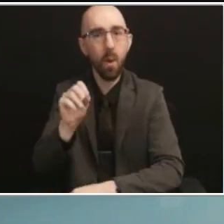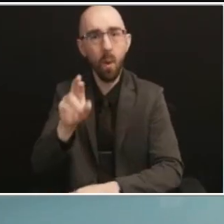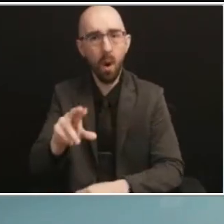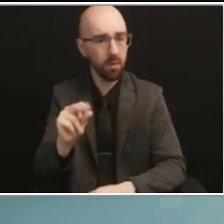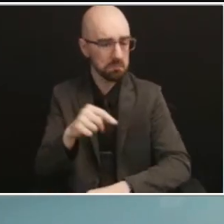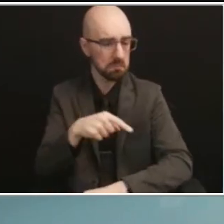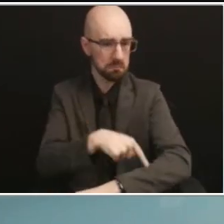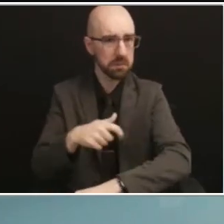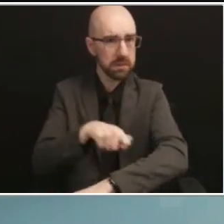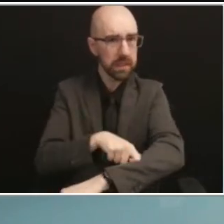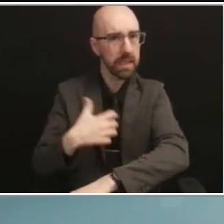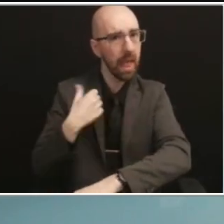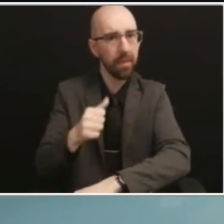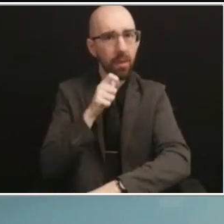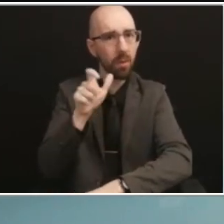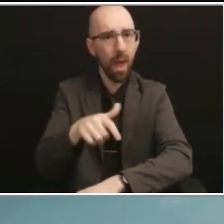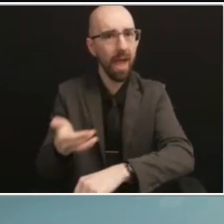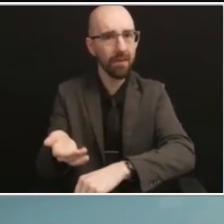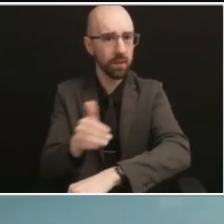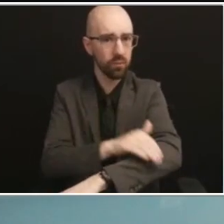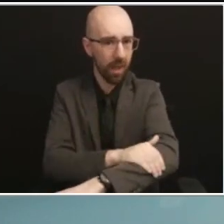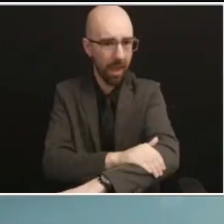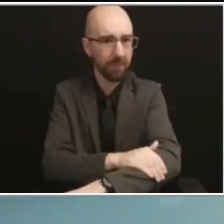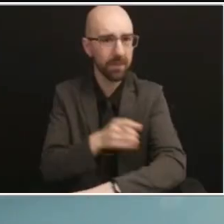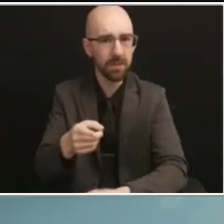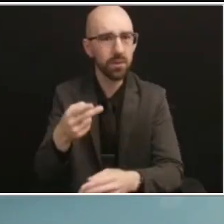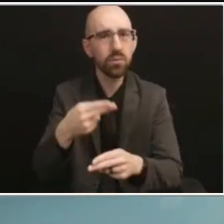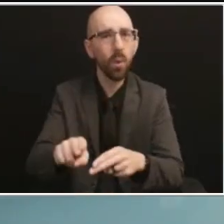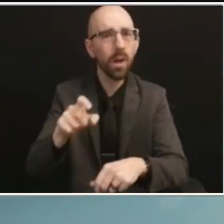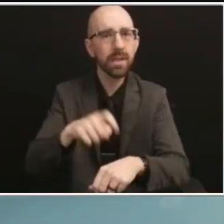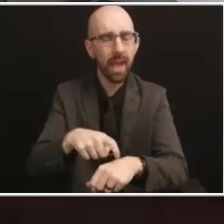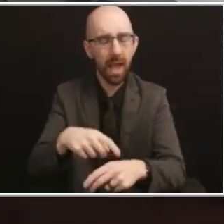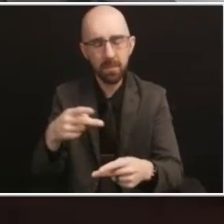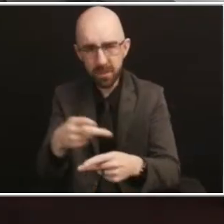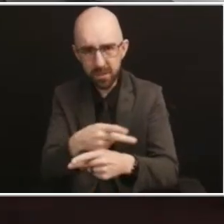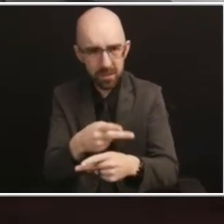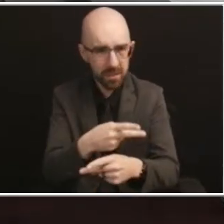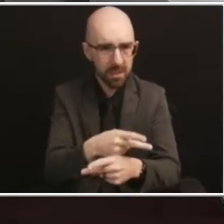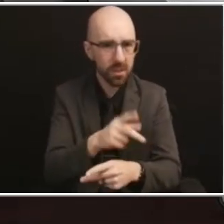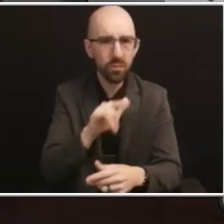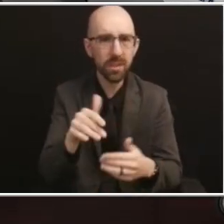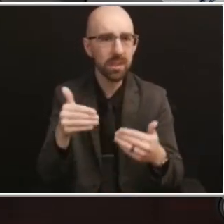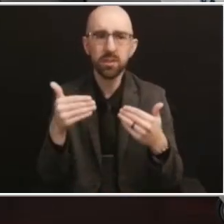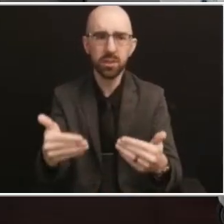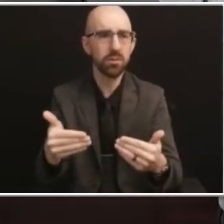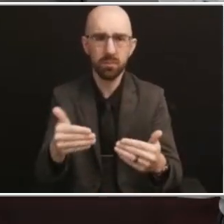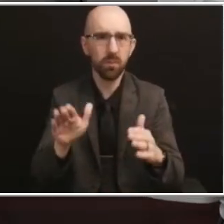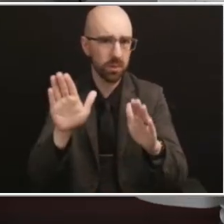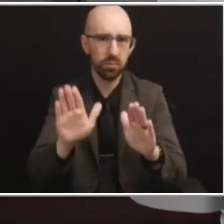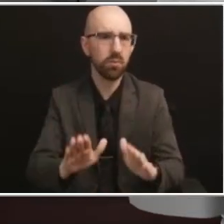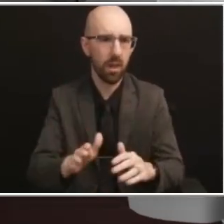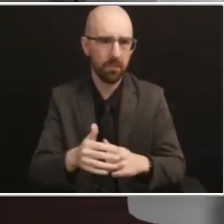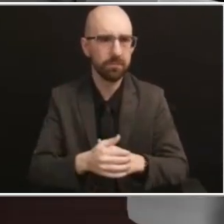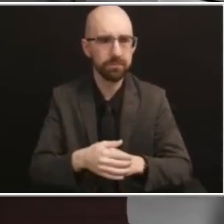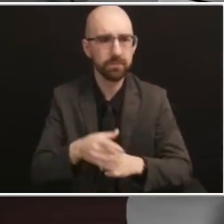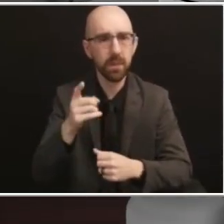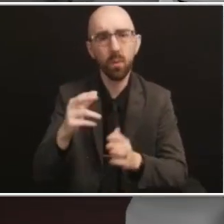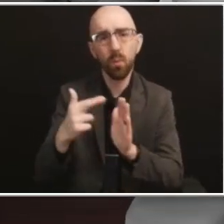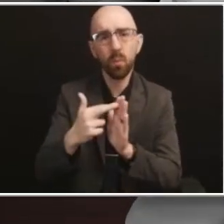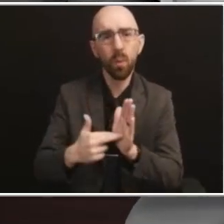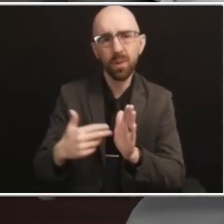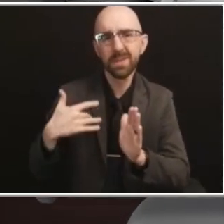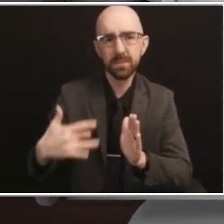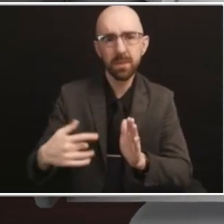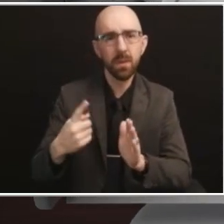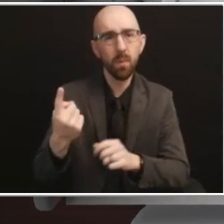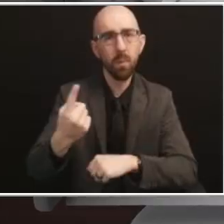going to have to do a graft. It really shortens the time till we can act, which is great. A general rule of thumb is 1 day in the hospital for every